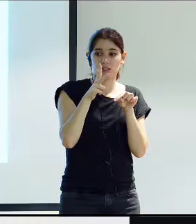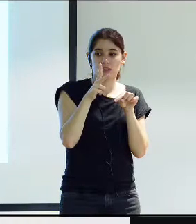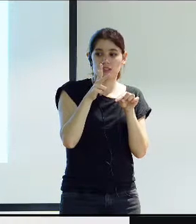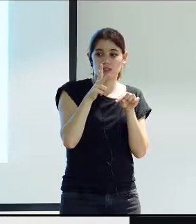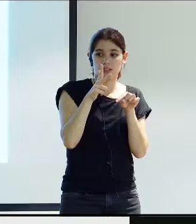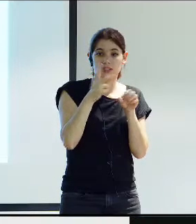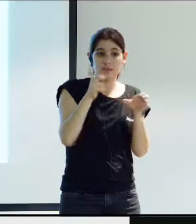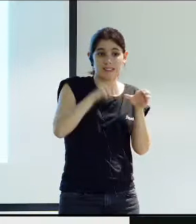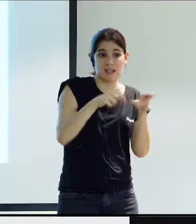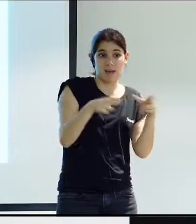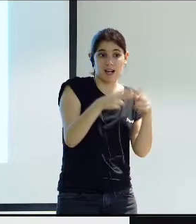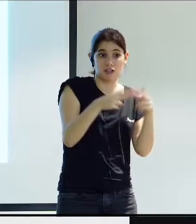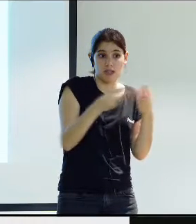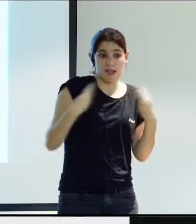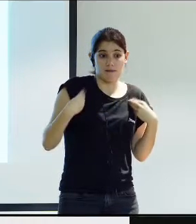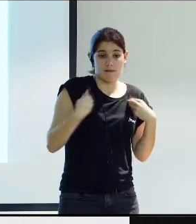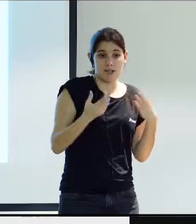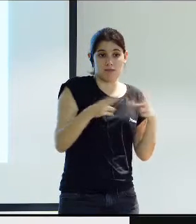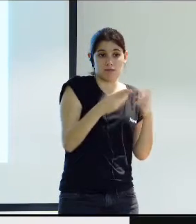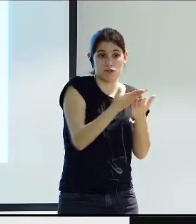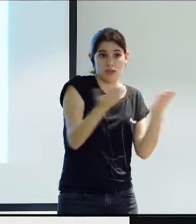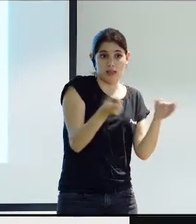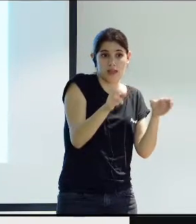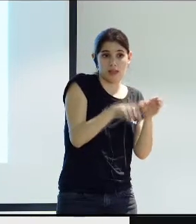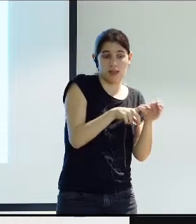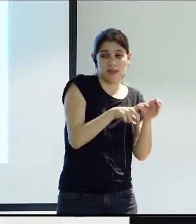talking about on the previous slide.